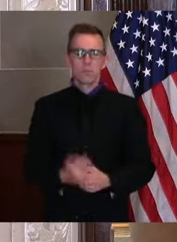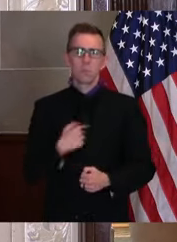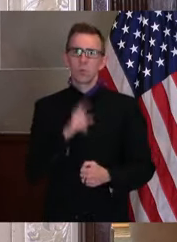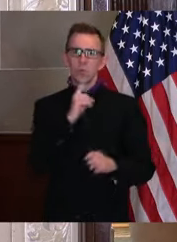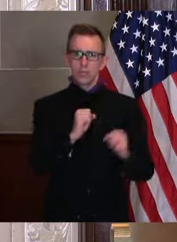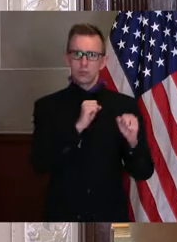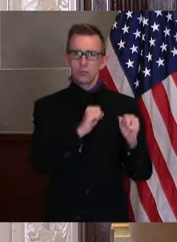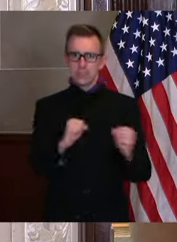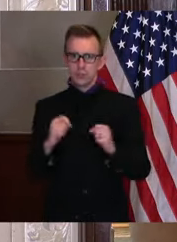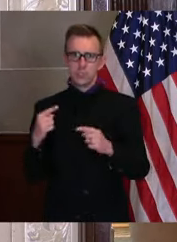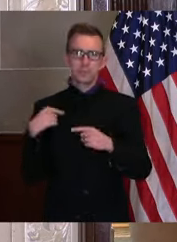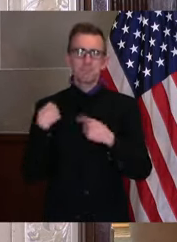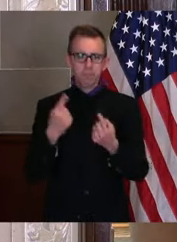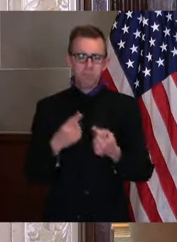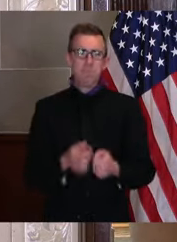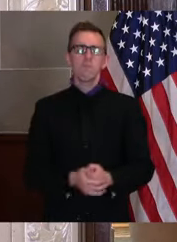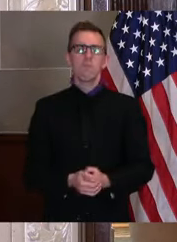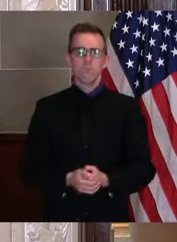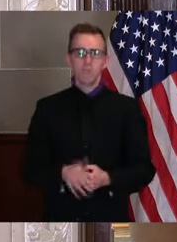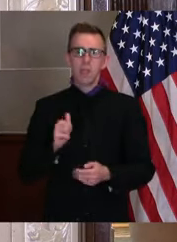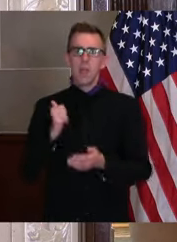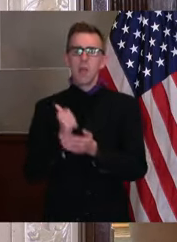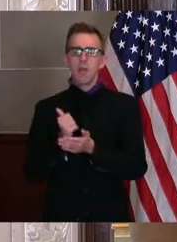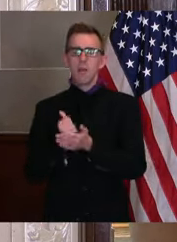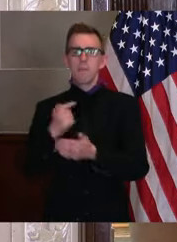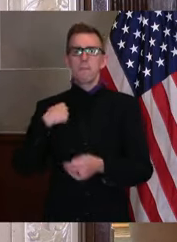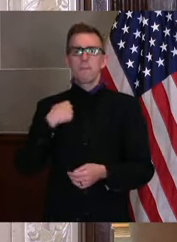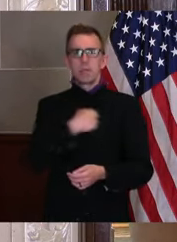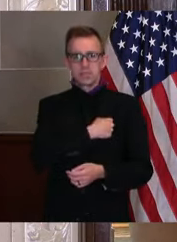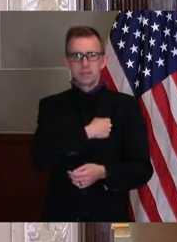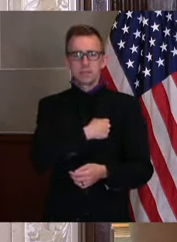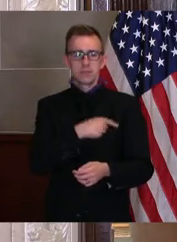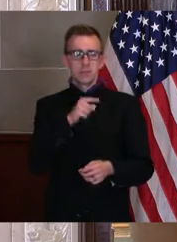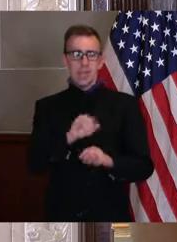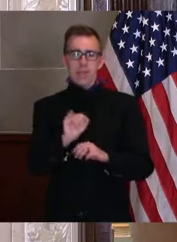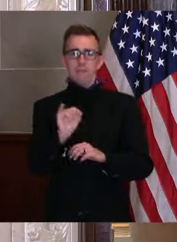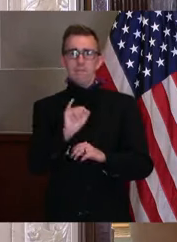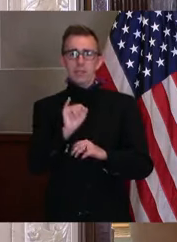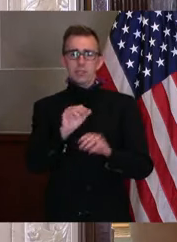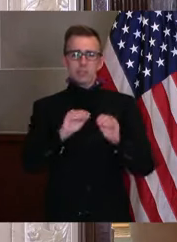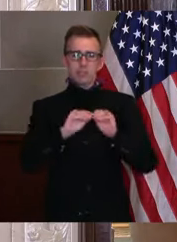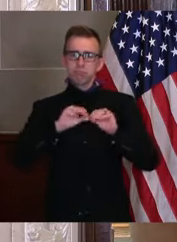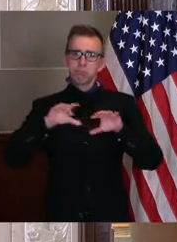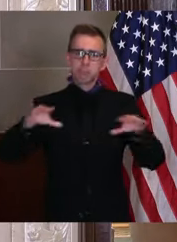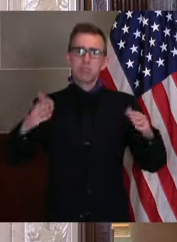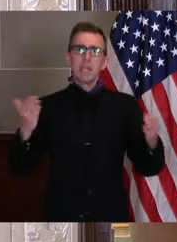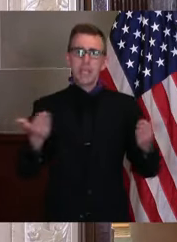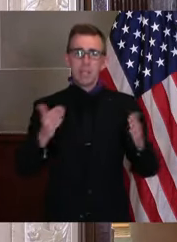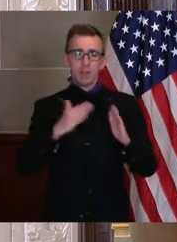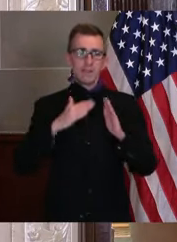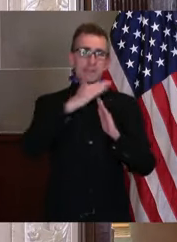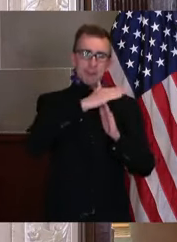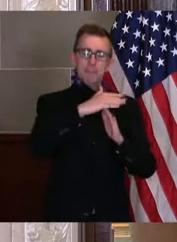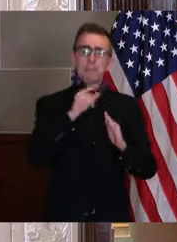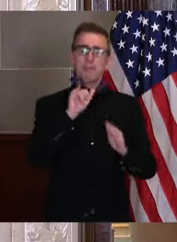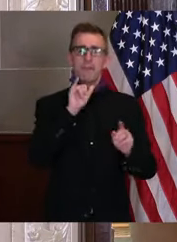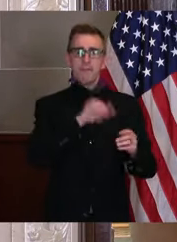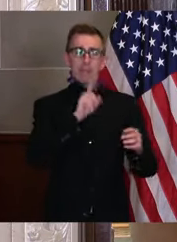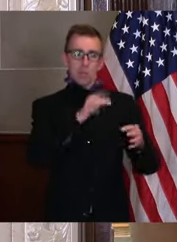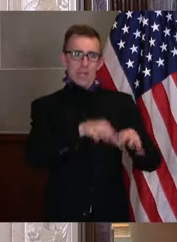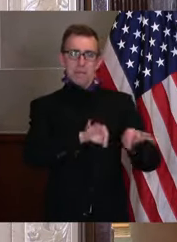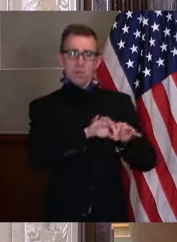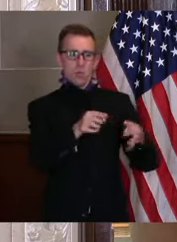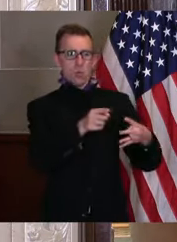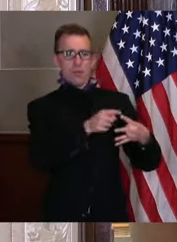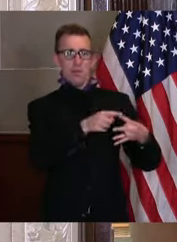about that. It helped us in the height of the infectious epidemic here, and it is so much a pillar